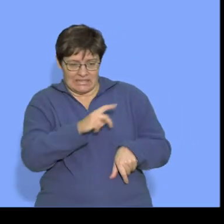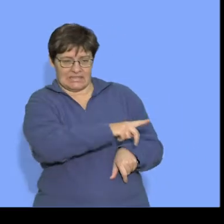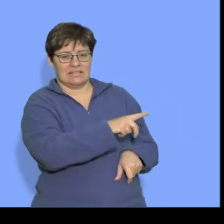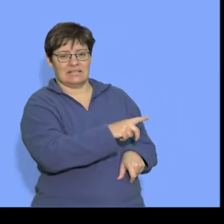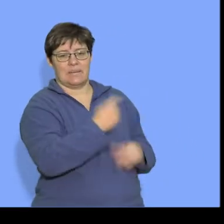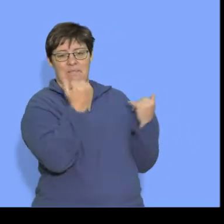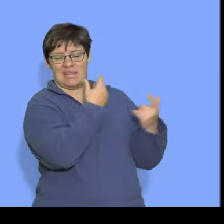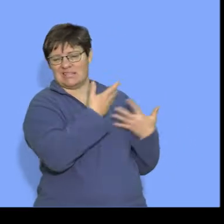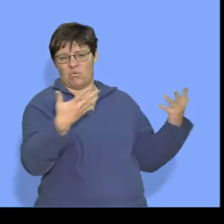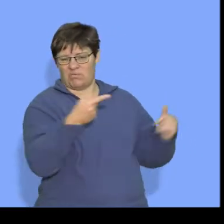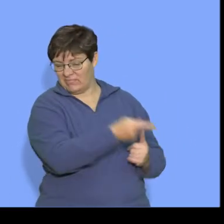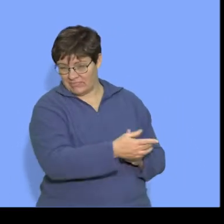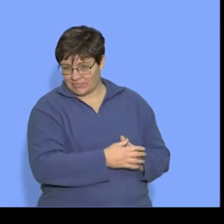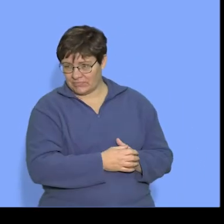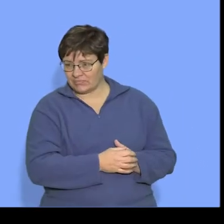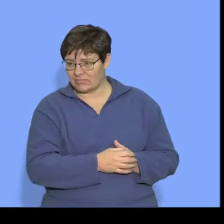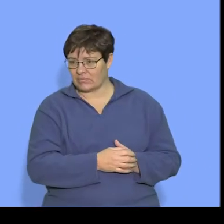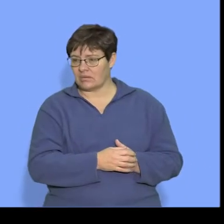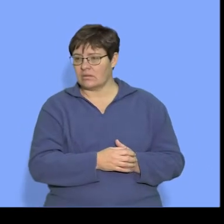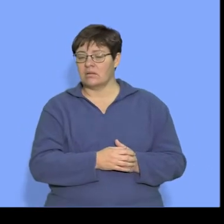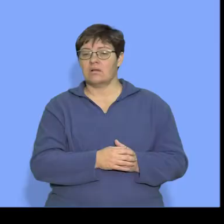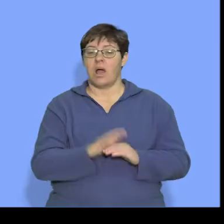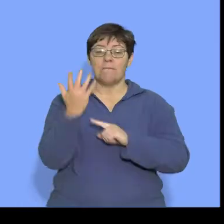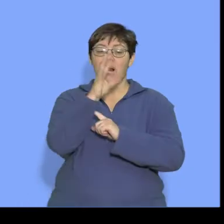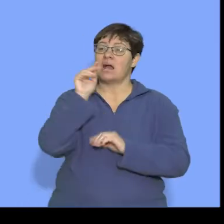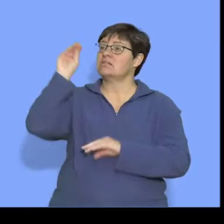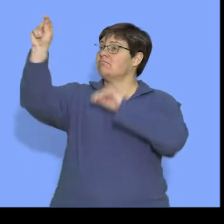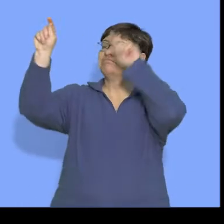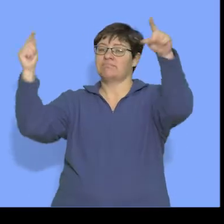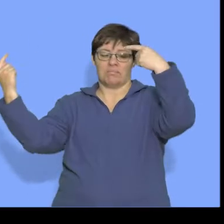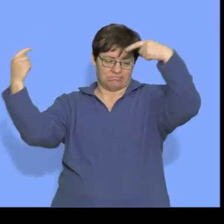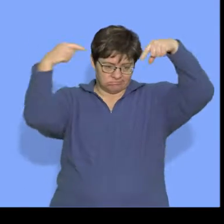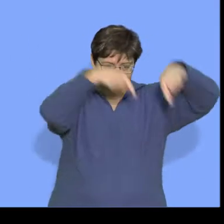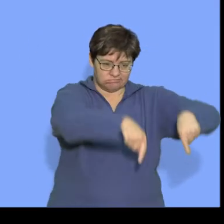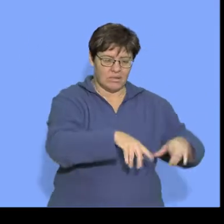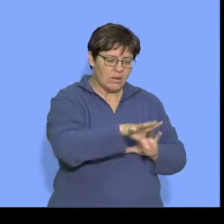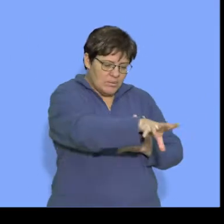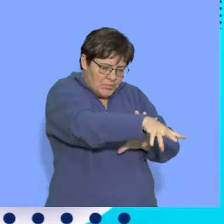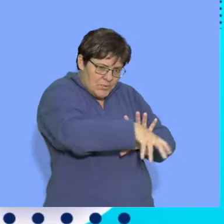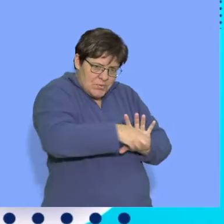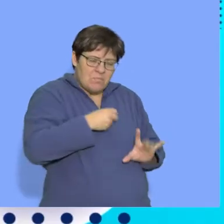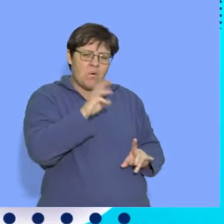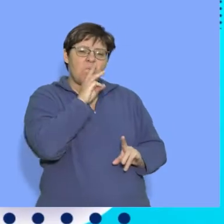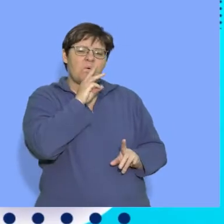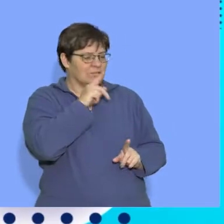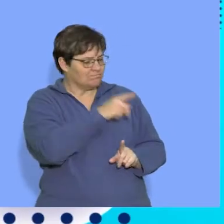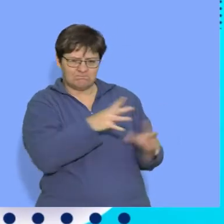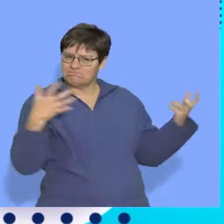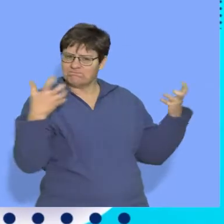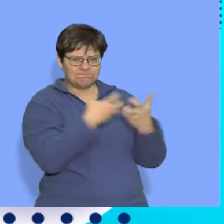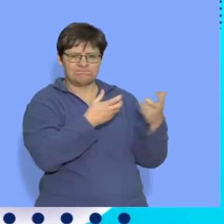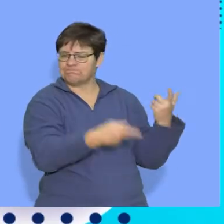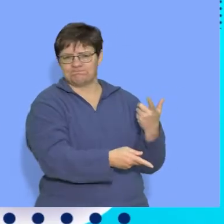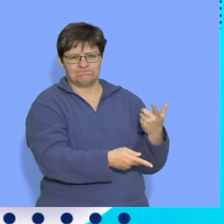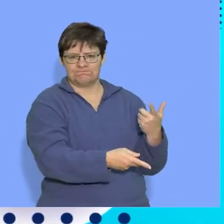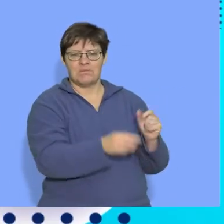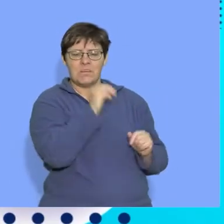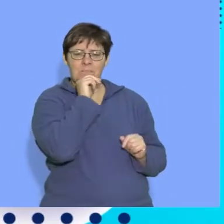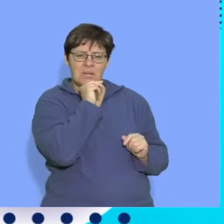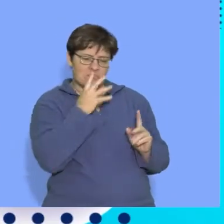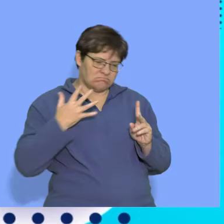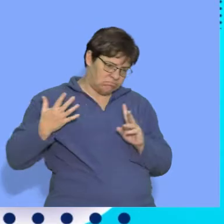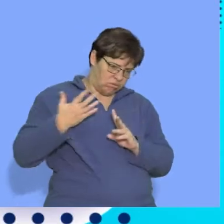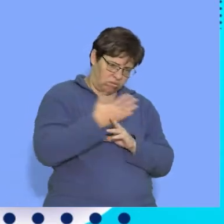What are invasive plants and how the cultivation of plants from different areas has led to invasive